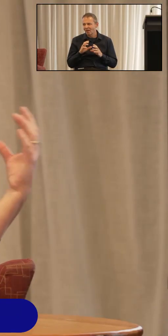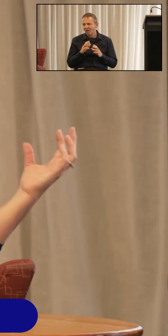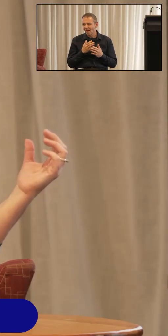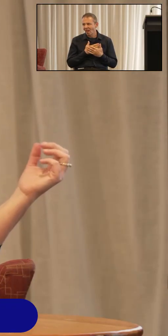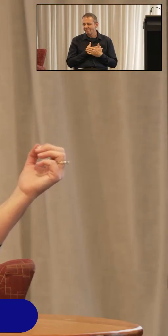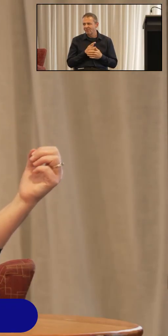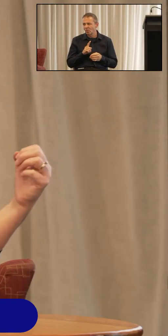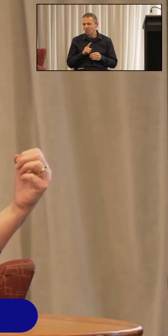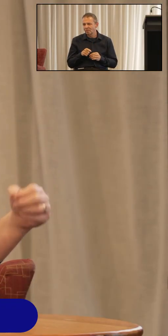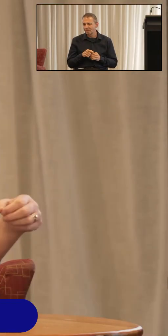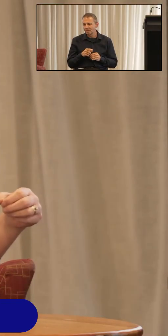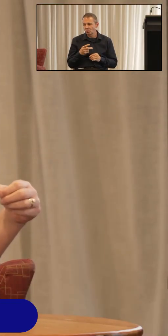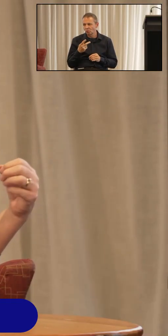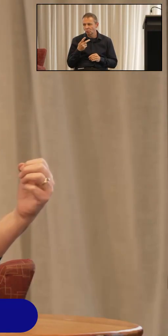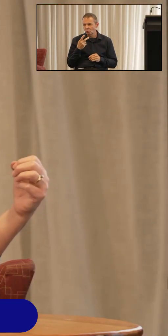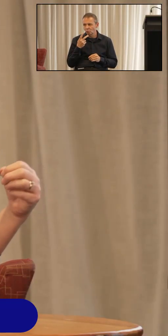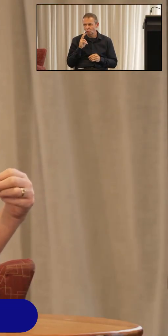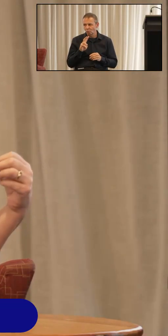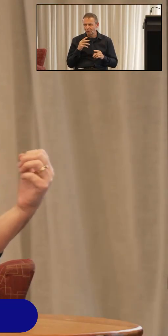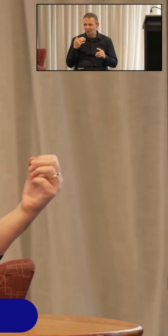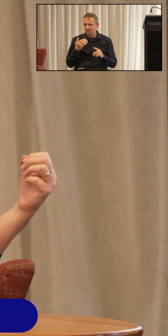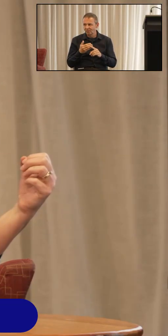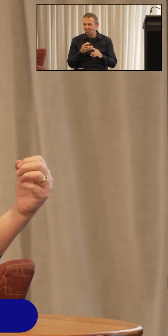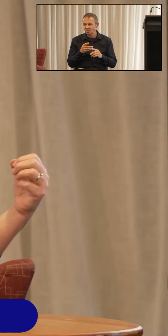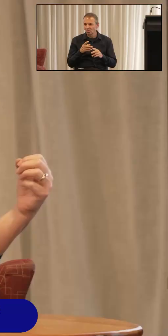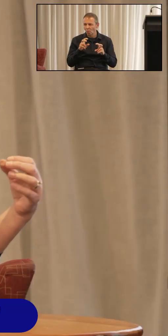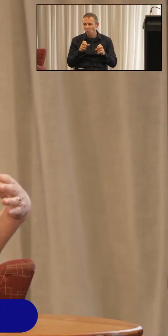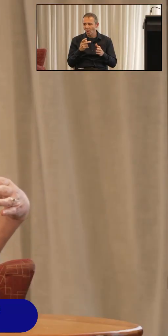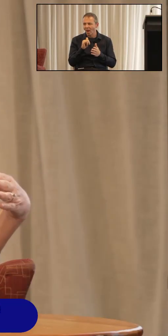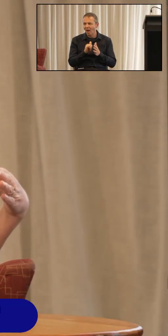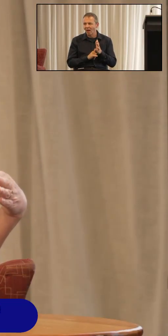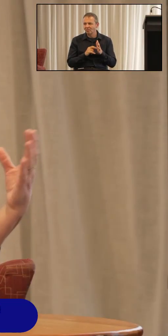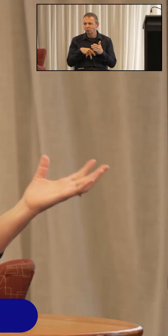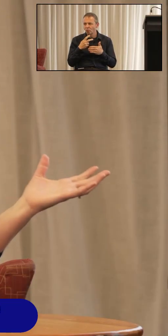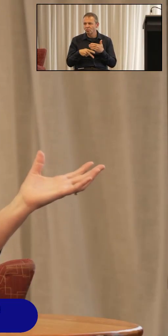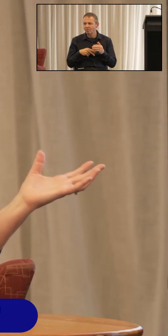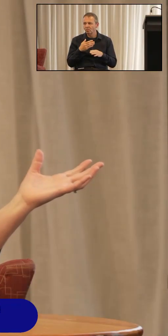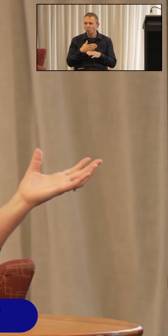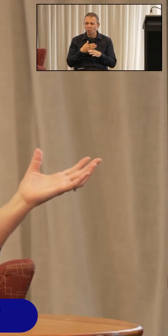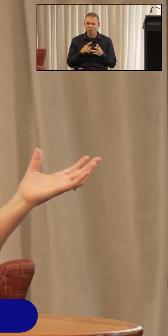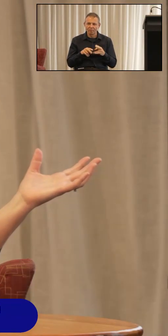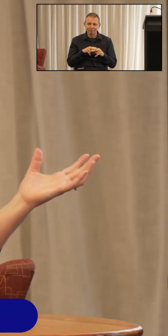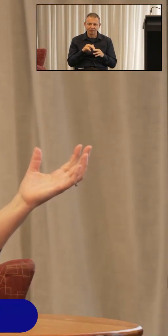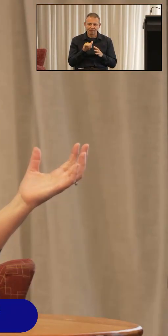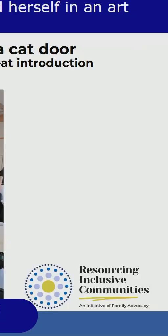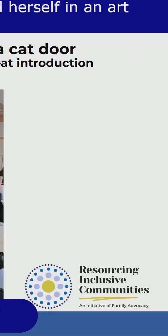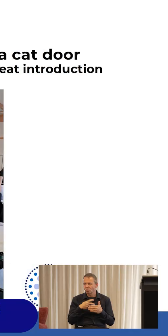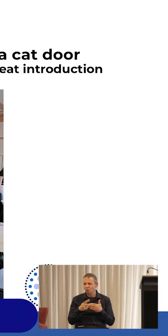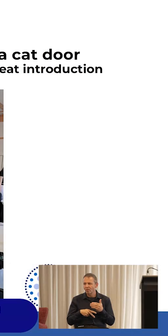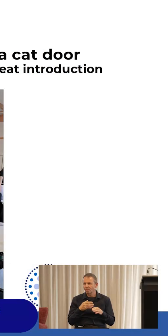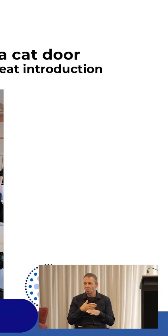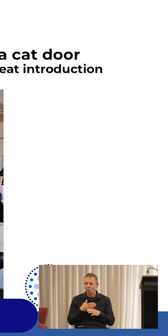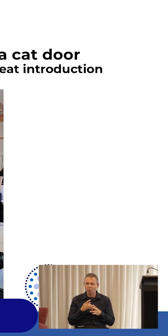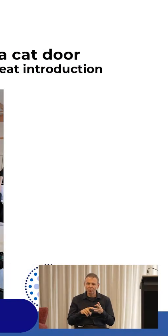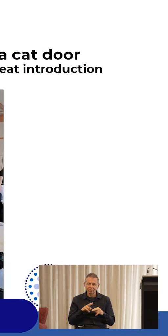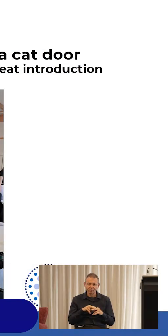over the past 2 years, found herself in an art program called Work of Art. So Work of Art was run by Regional Arts New South Wales, and